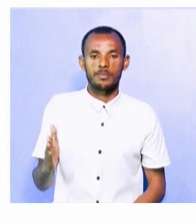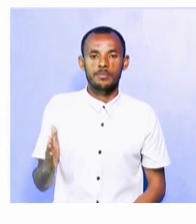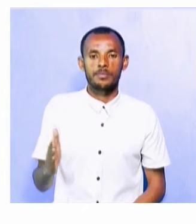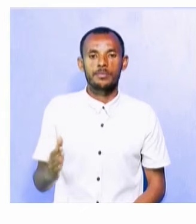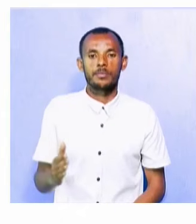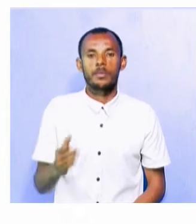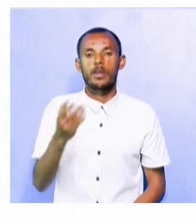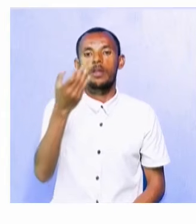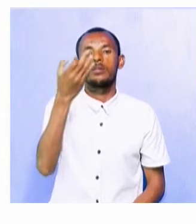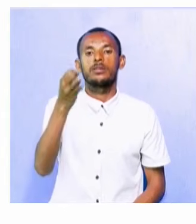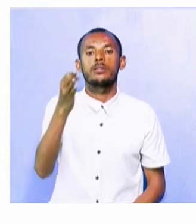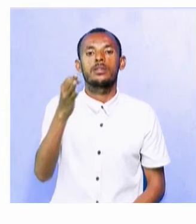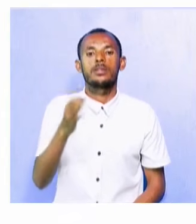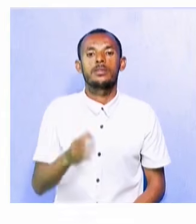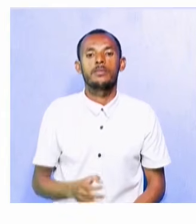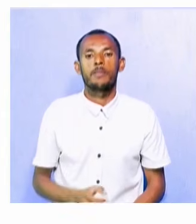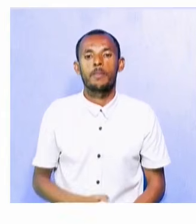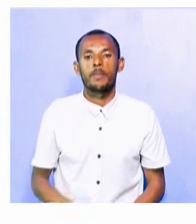of